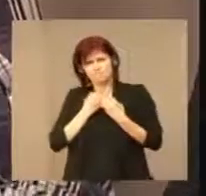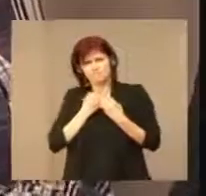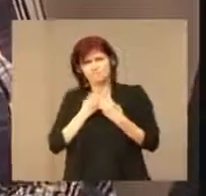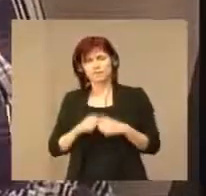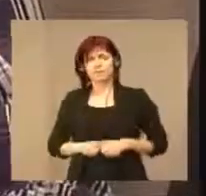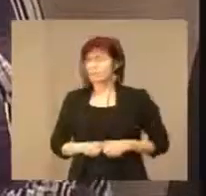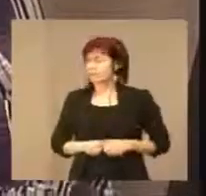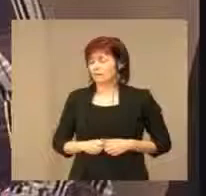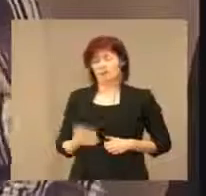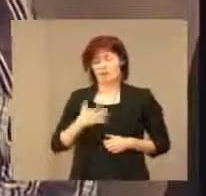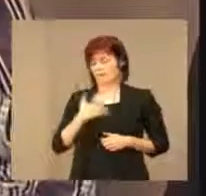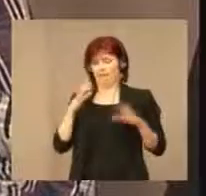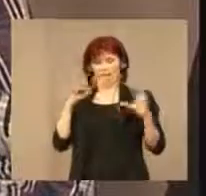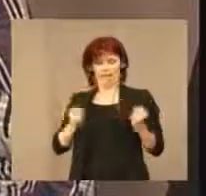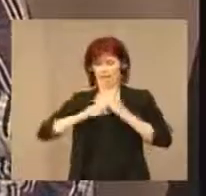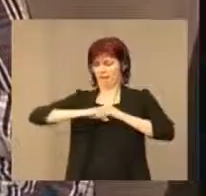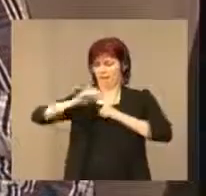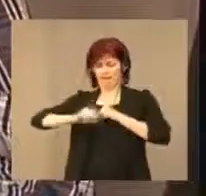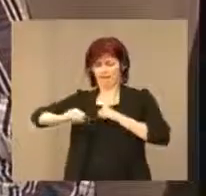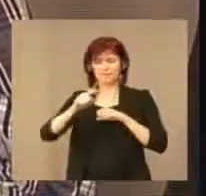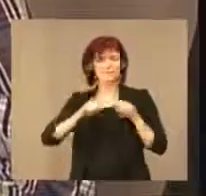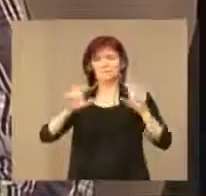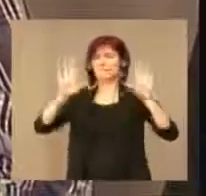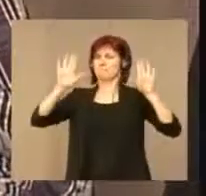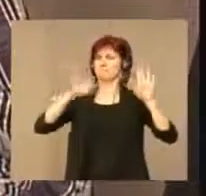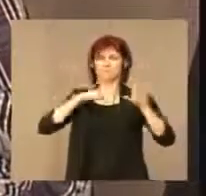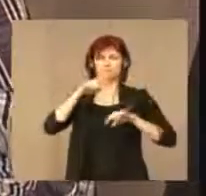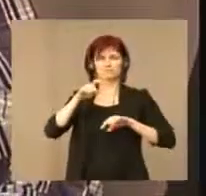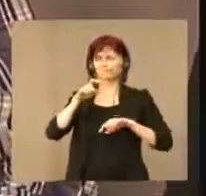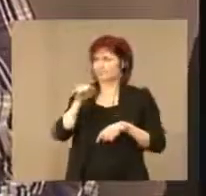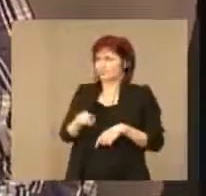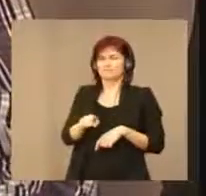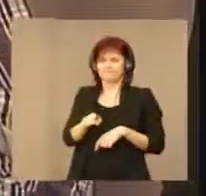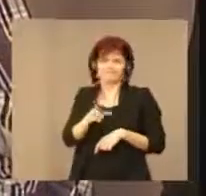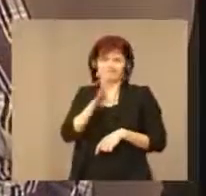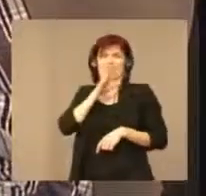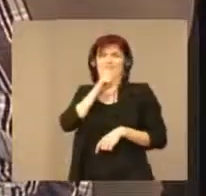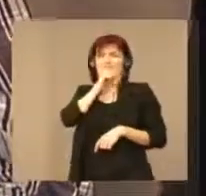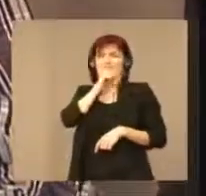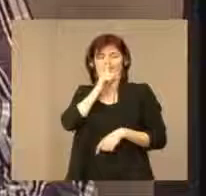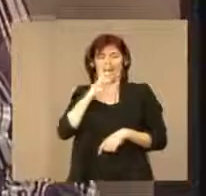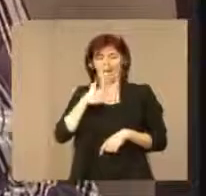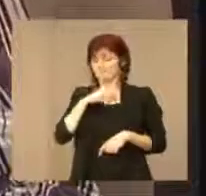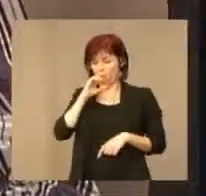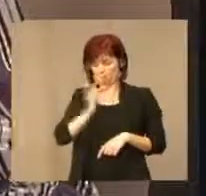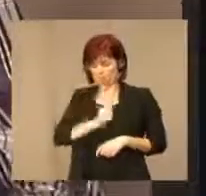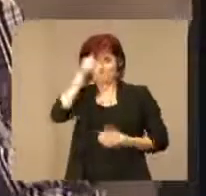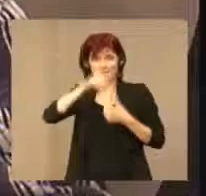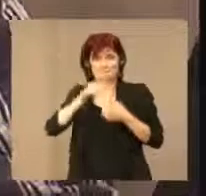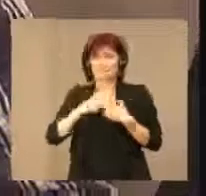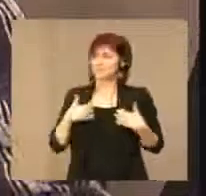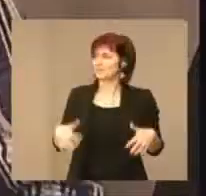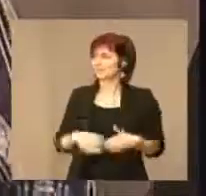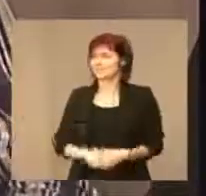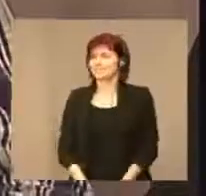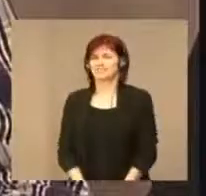I could go on and on, but I'd like to stop there because I might. Don't forget, I'm up in age here.